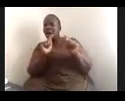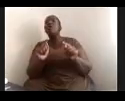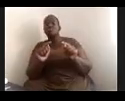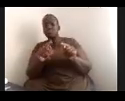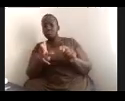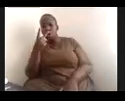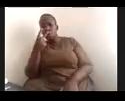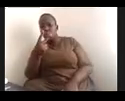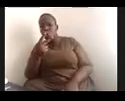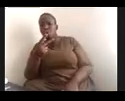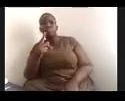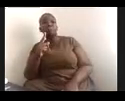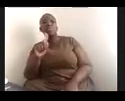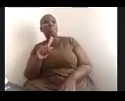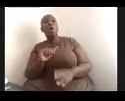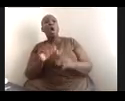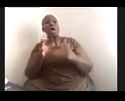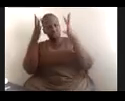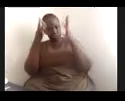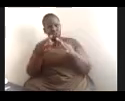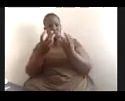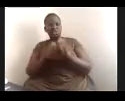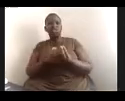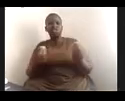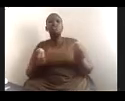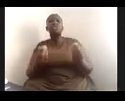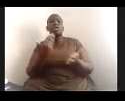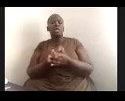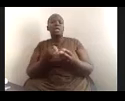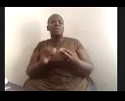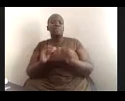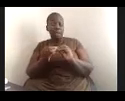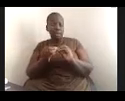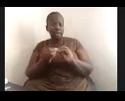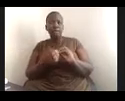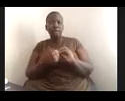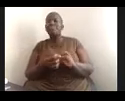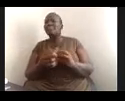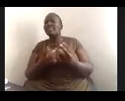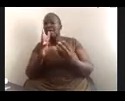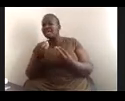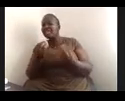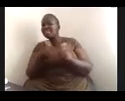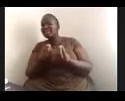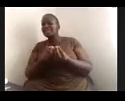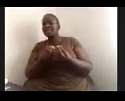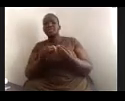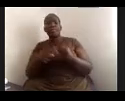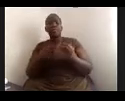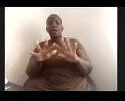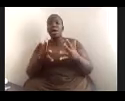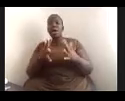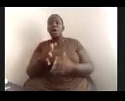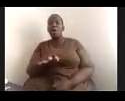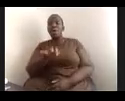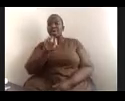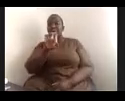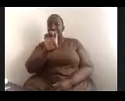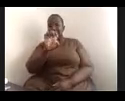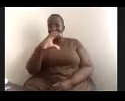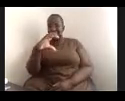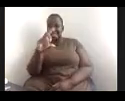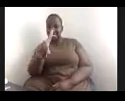that are looking about what decisions a children's court can make. There's things about how early